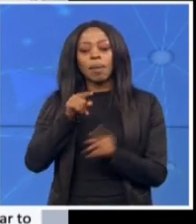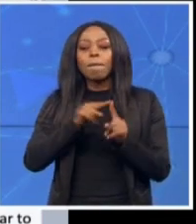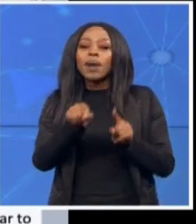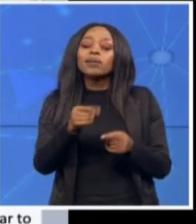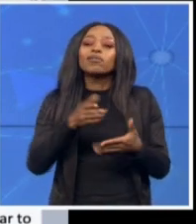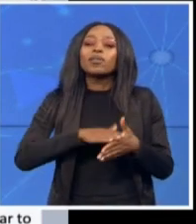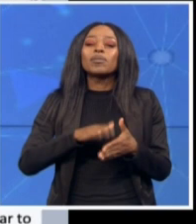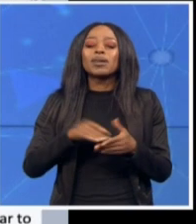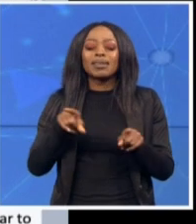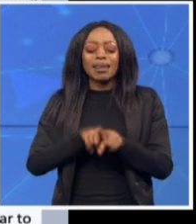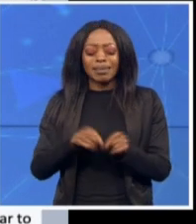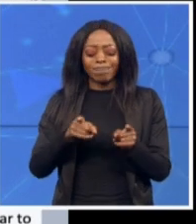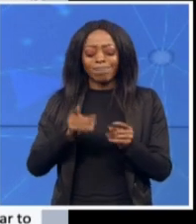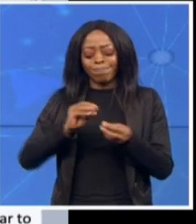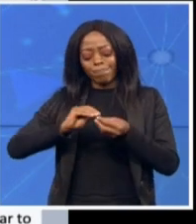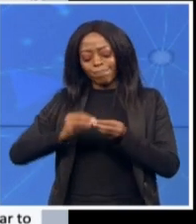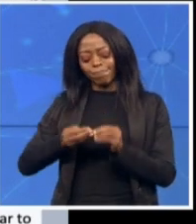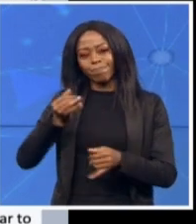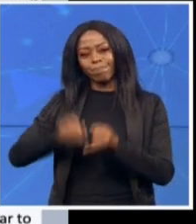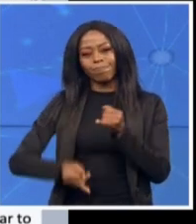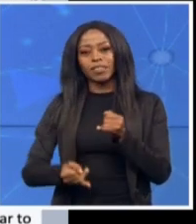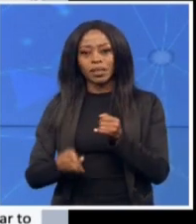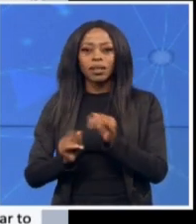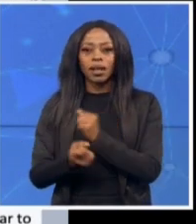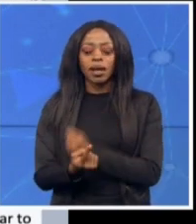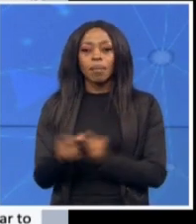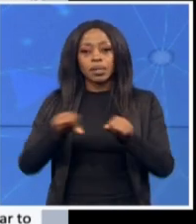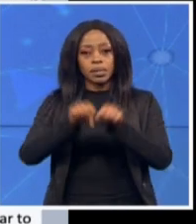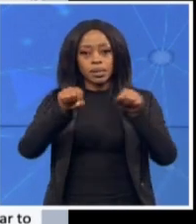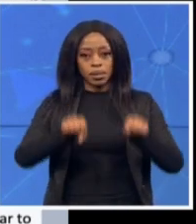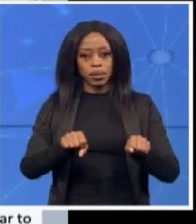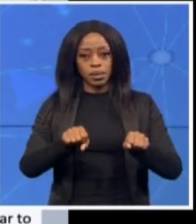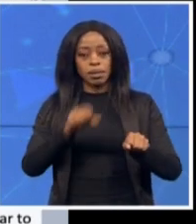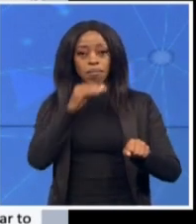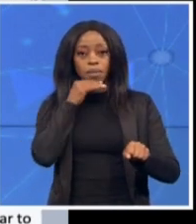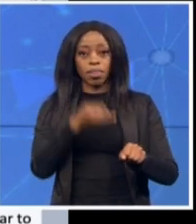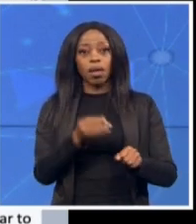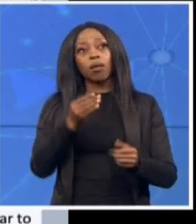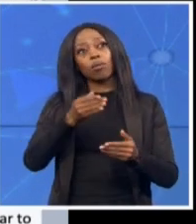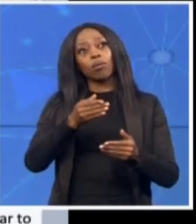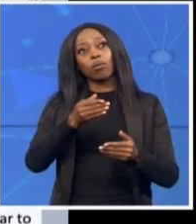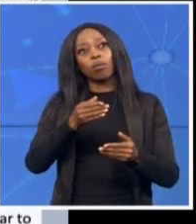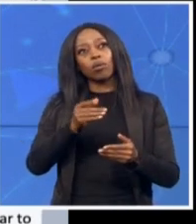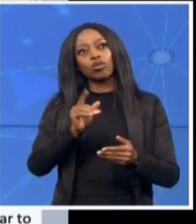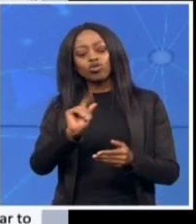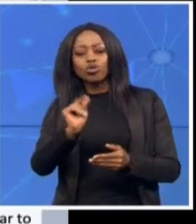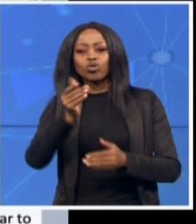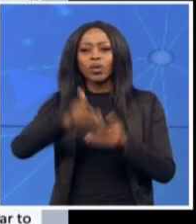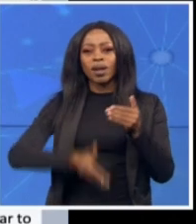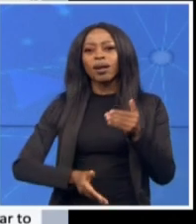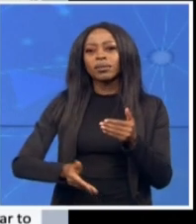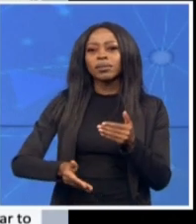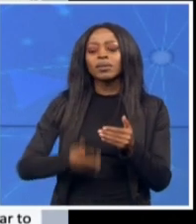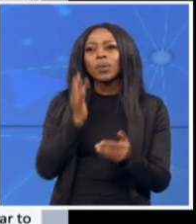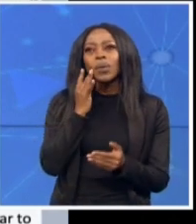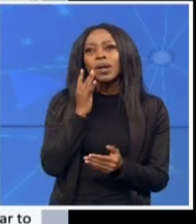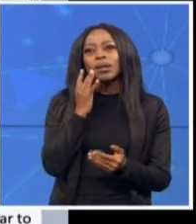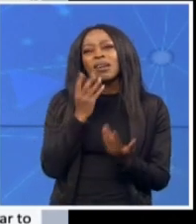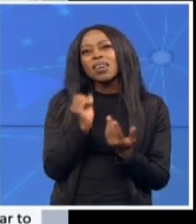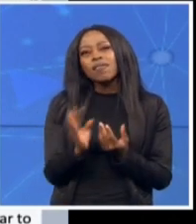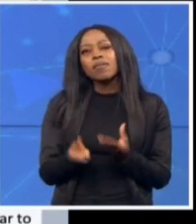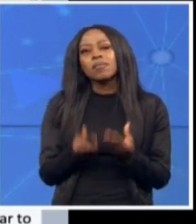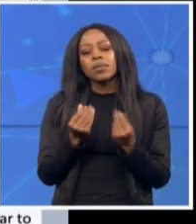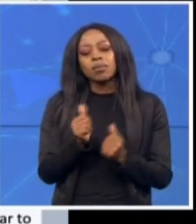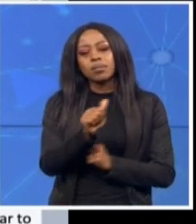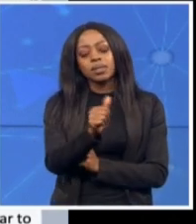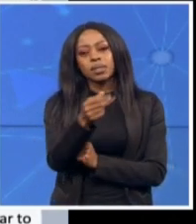system. So we will reach officially the end of wave once we hit about 600 new cases on average on a